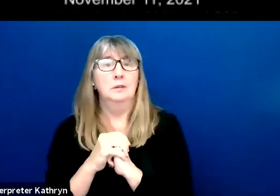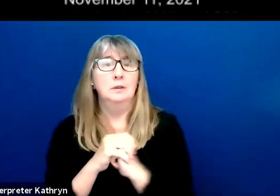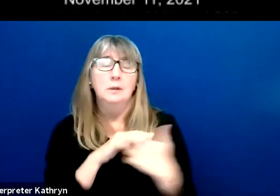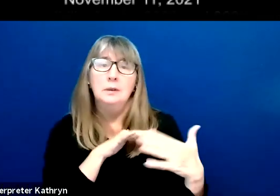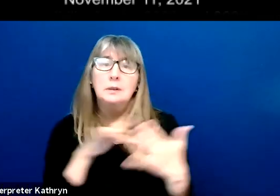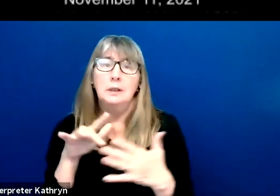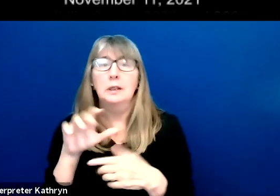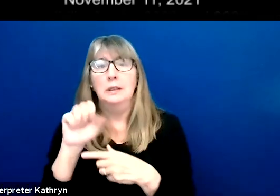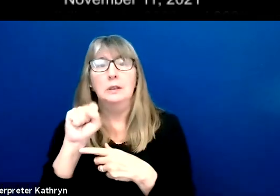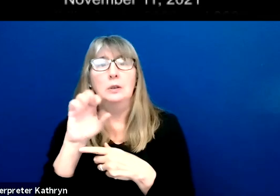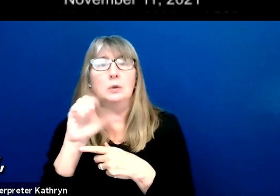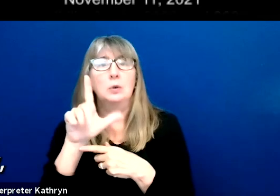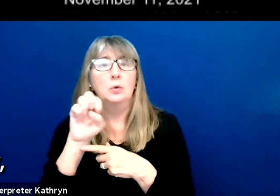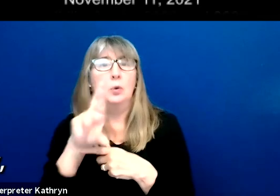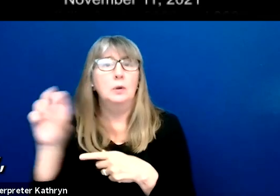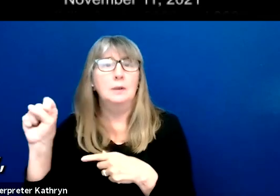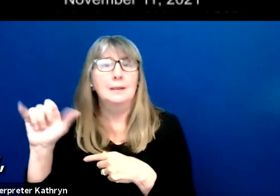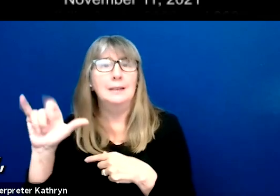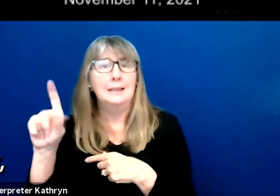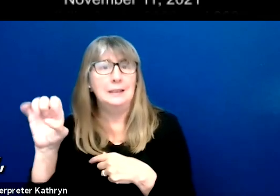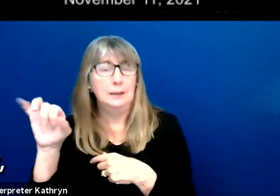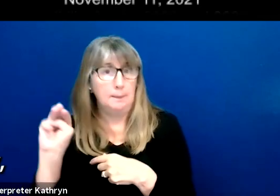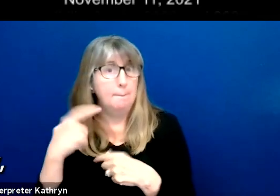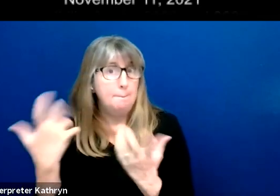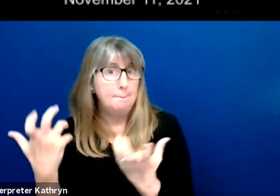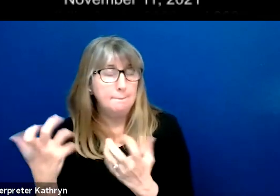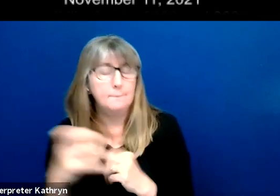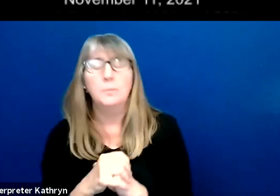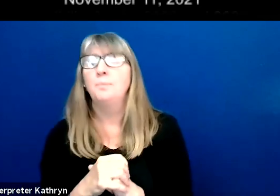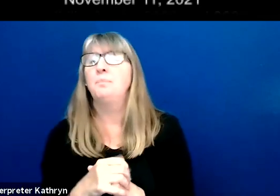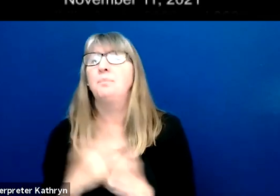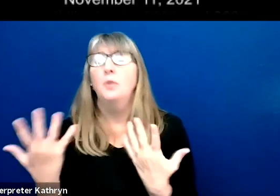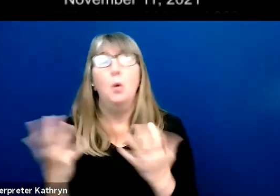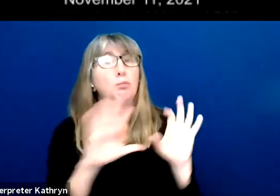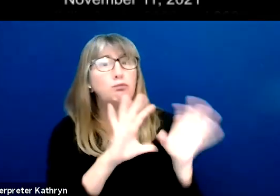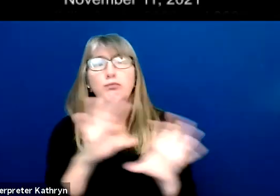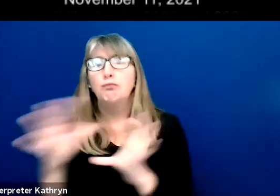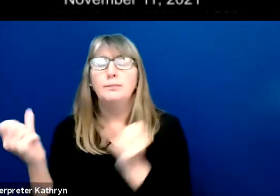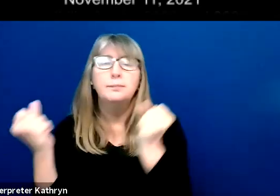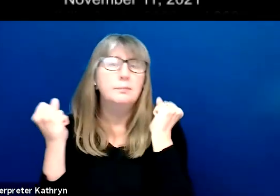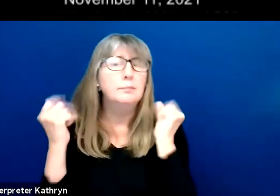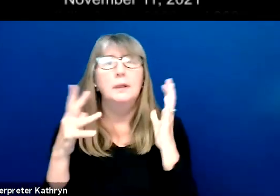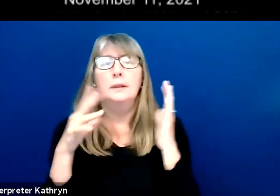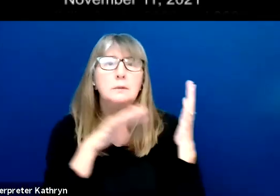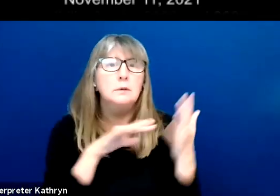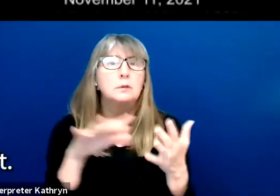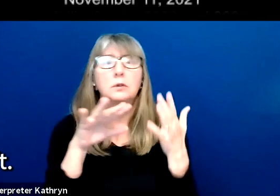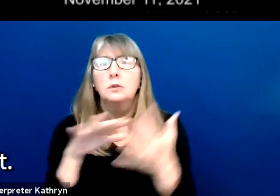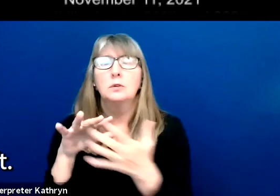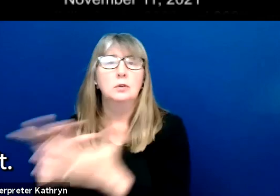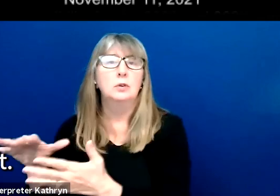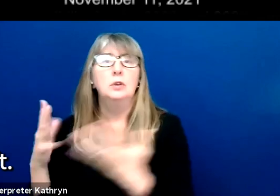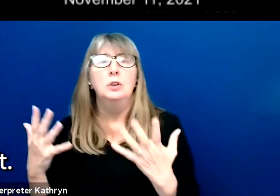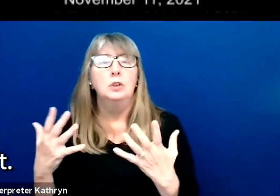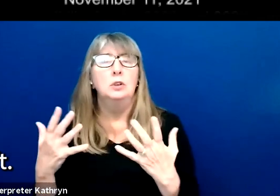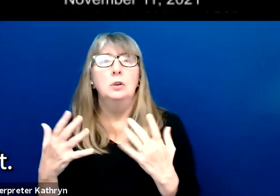solar system. And I took lots of classes on I took a great class at